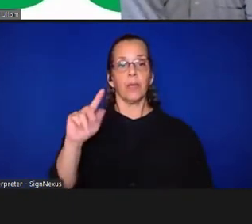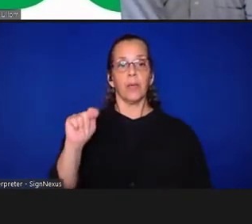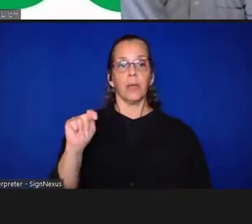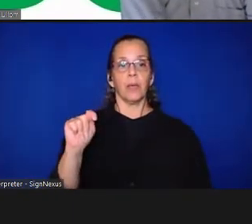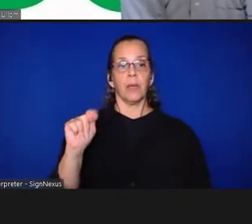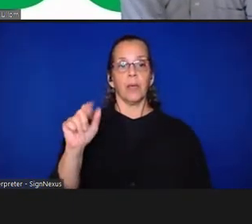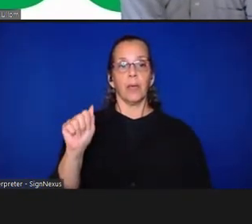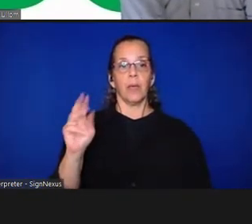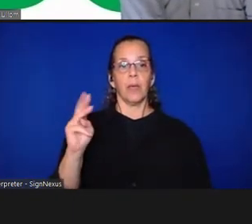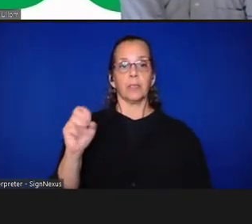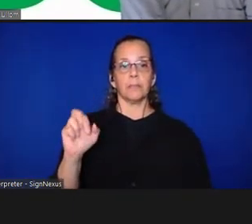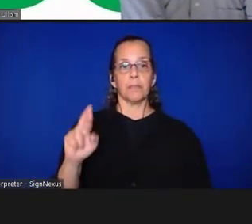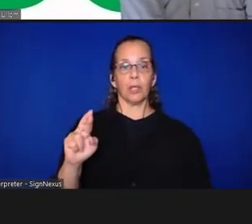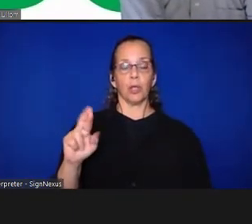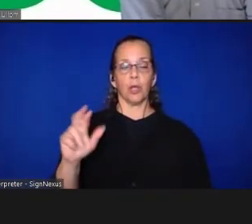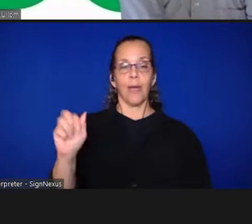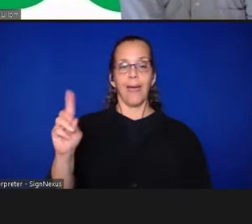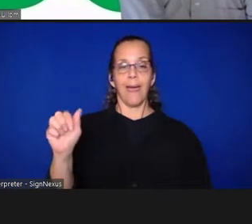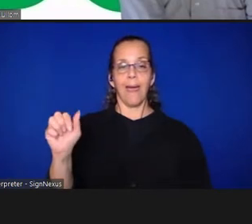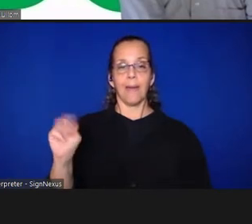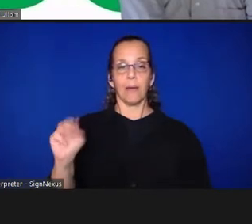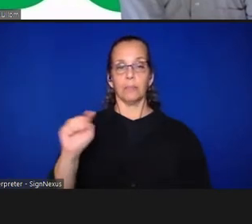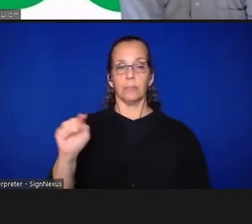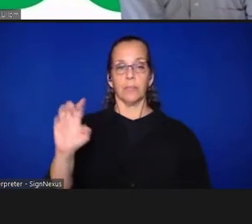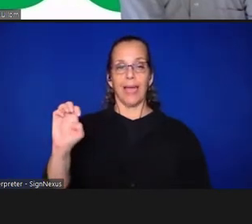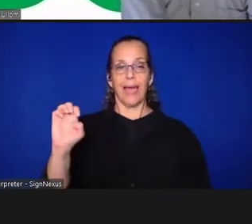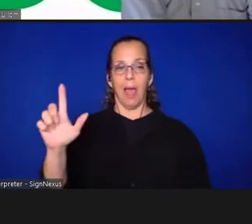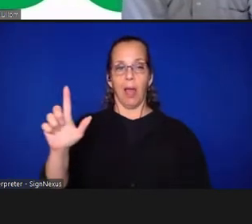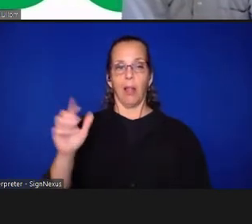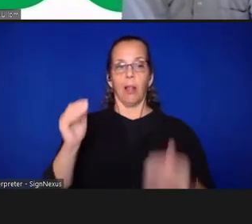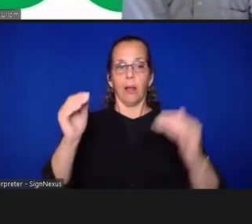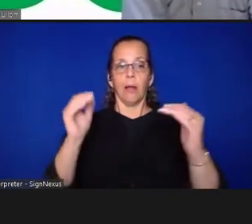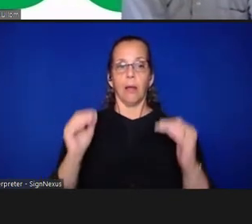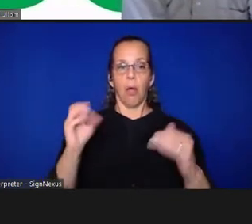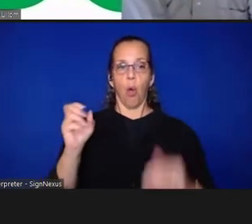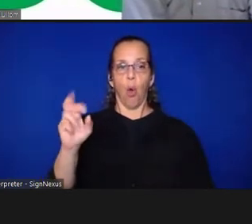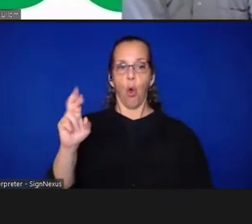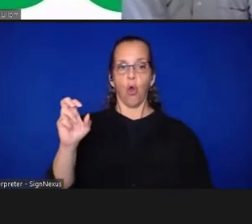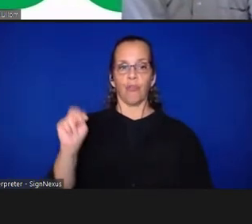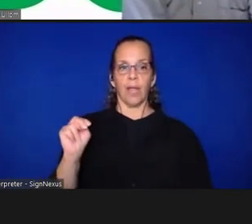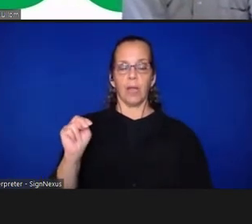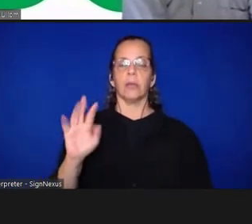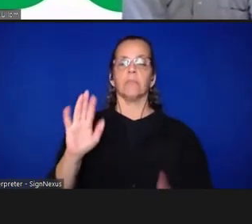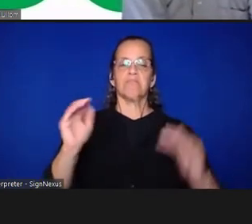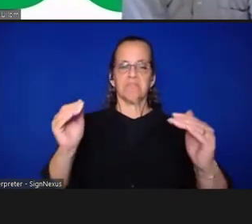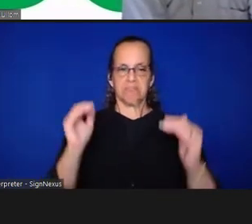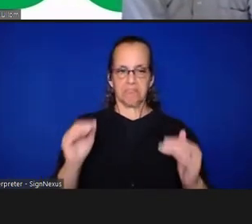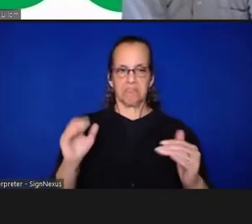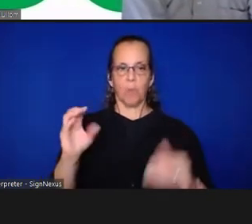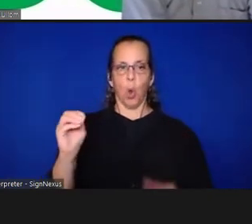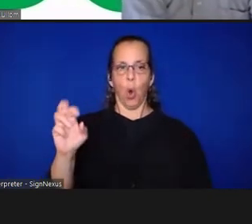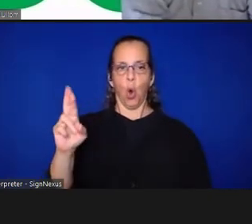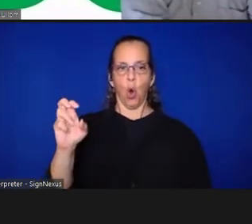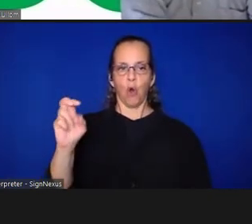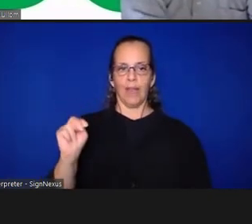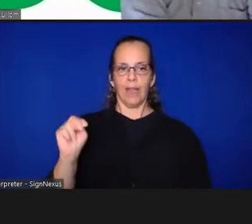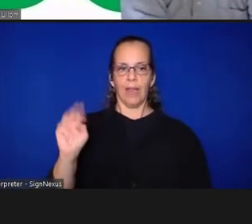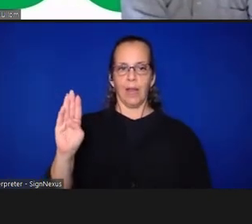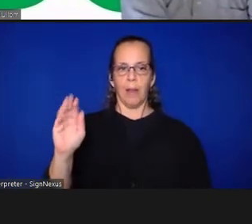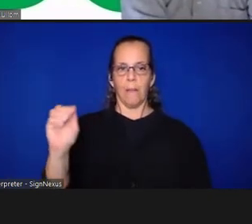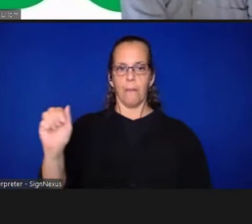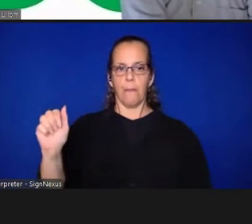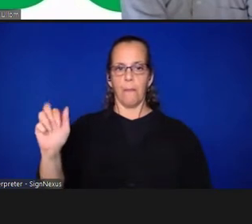followed by Oren but arzalea our next speaker is Oren barsole